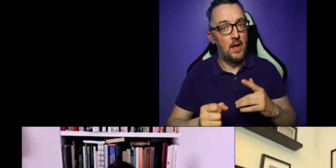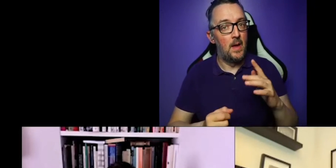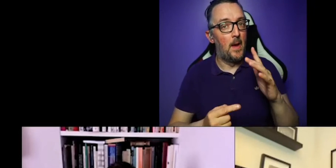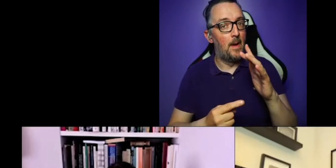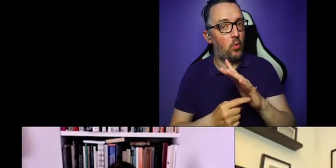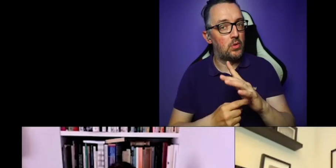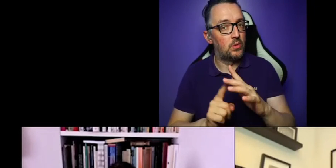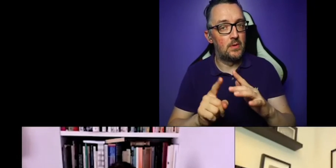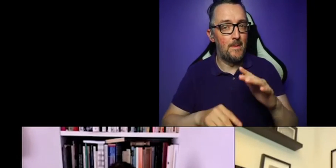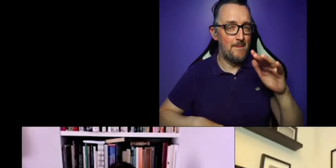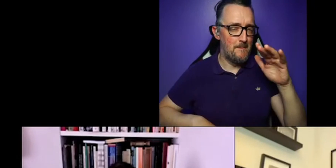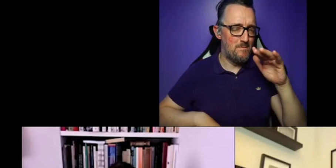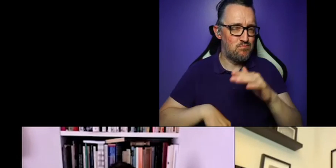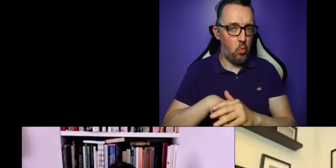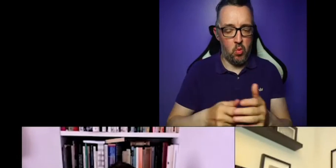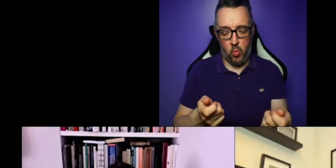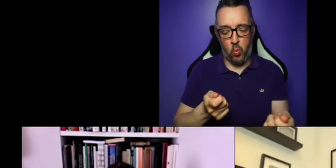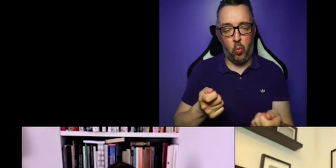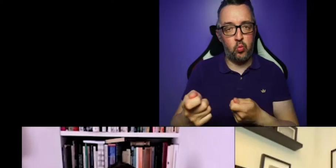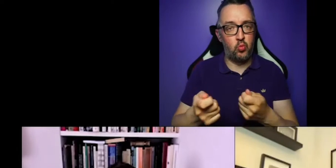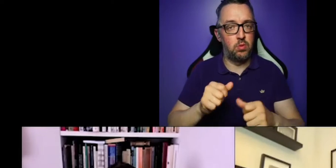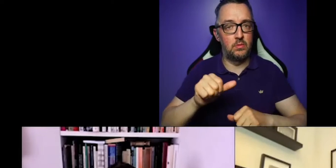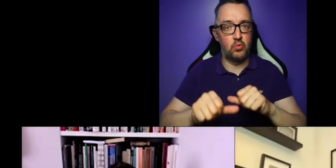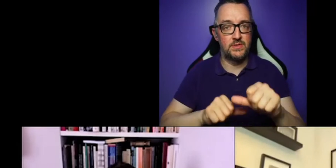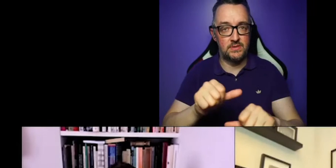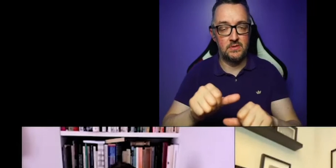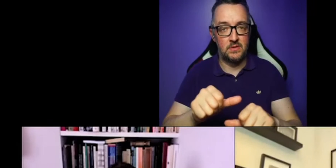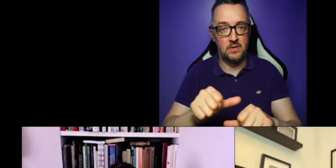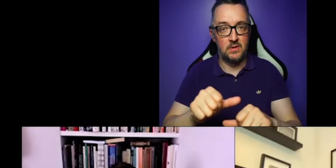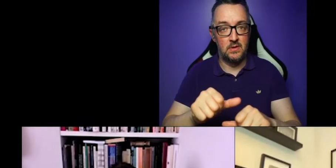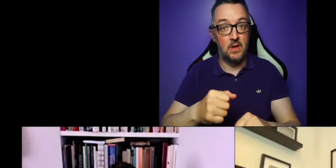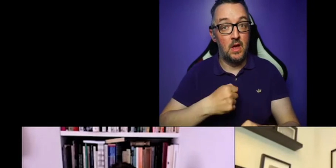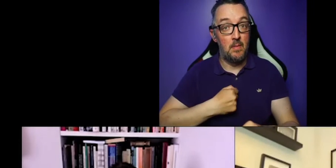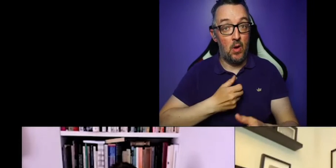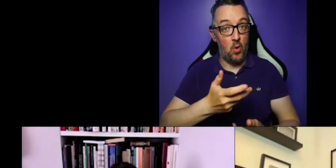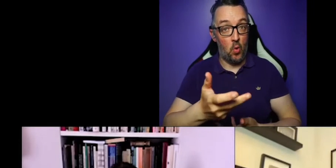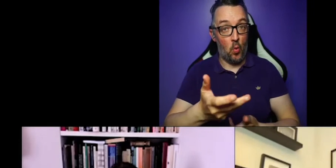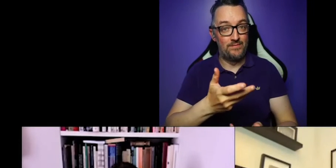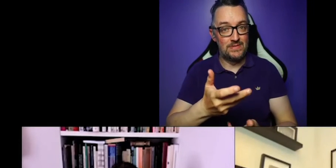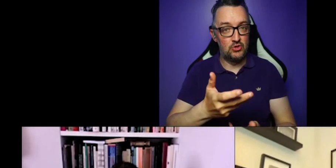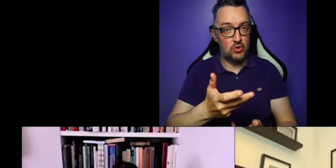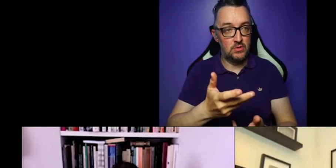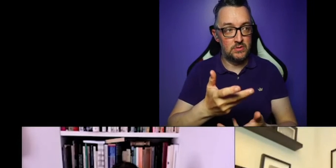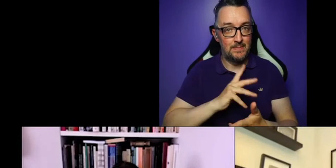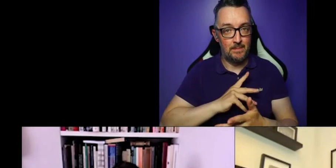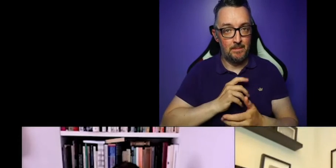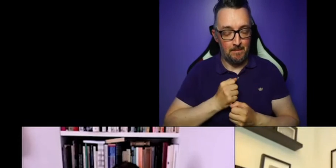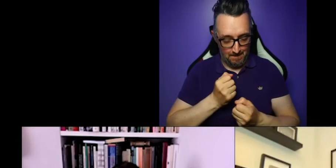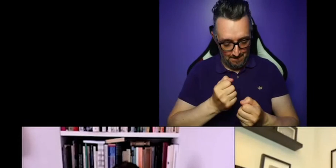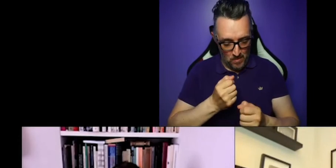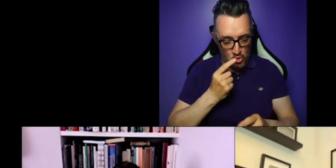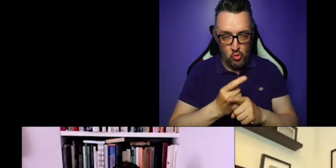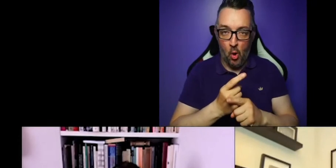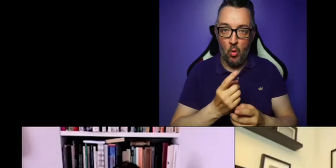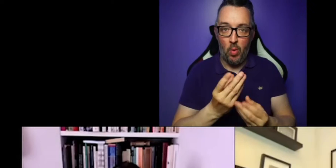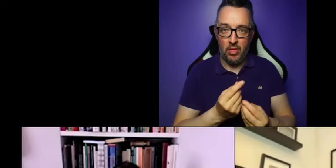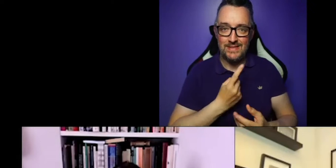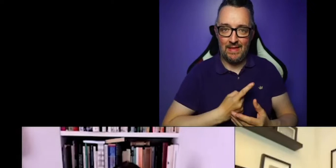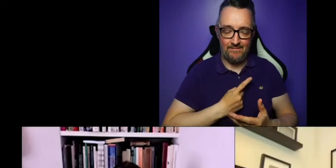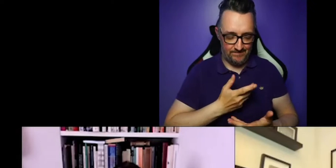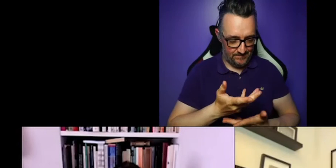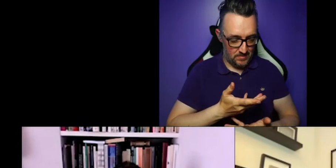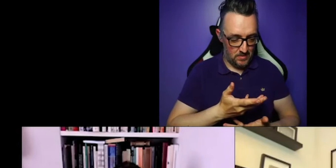important to have complete control over my own process, and that my conversation really is with myself, mm-hmm. And that